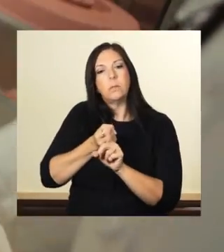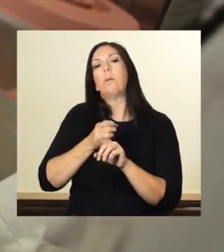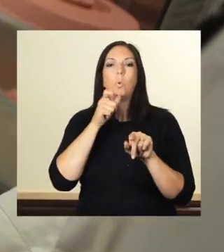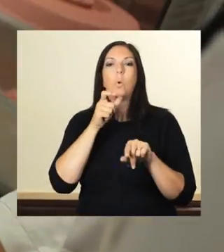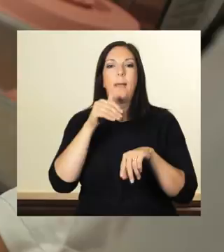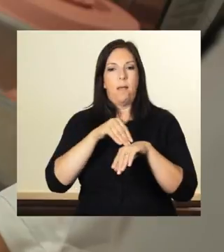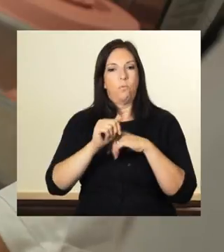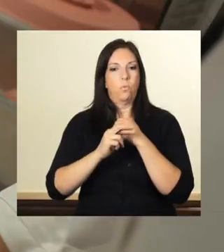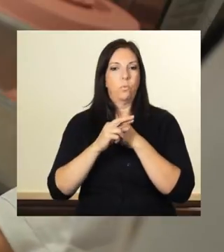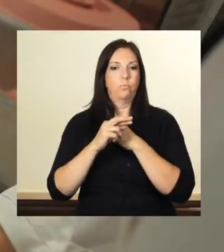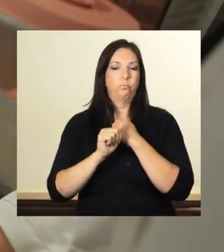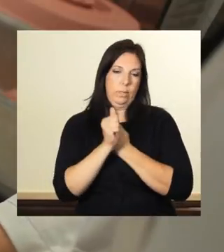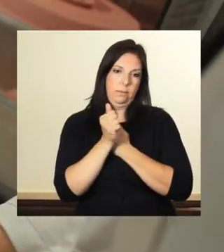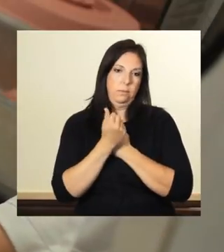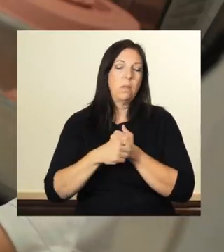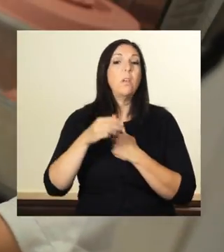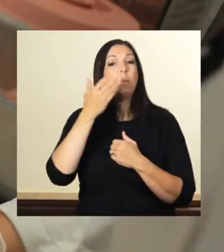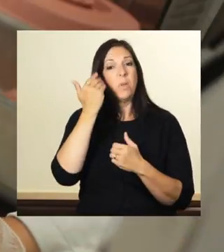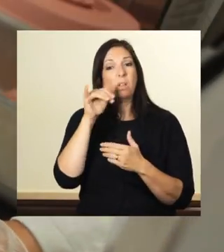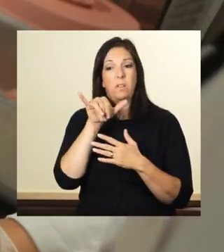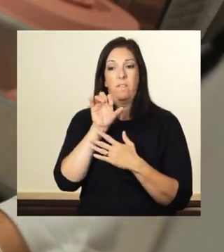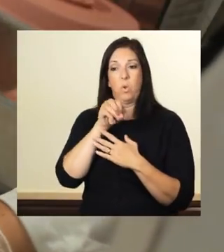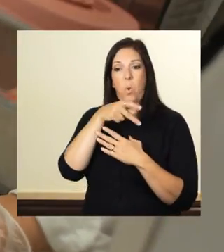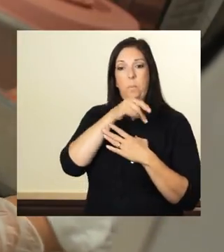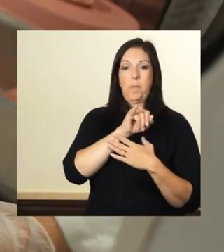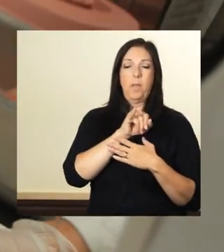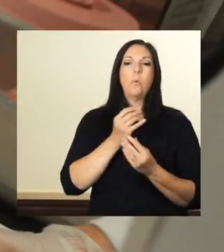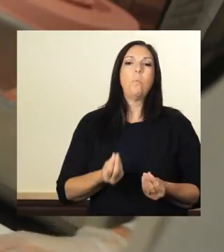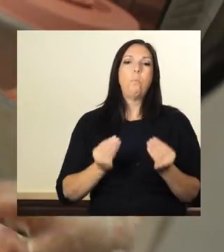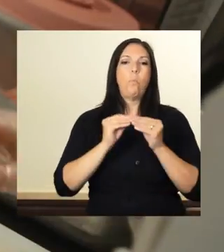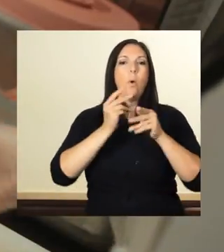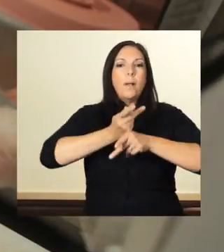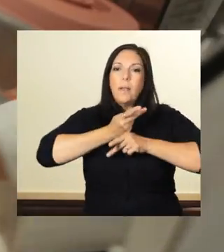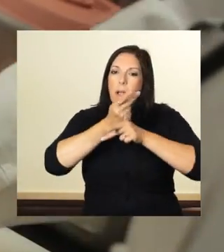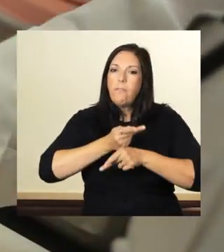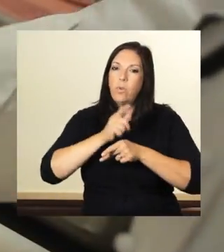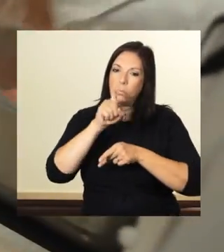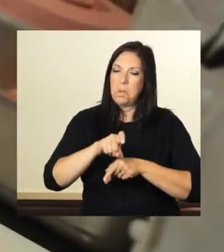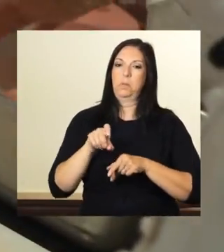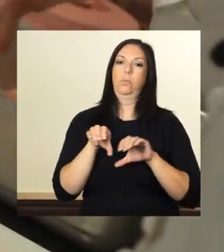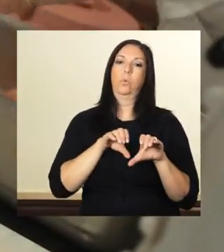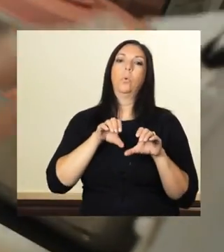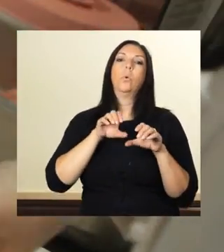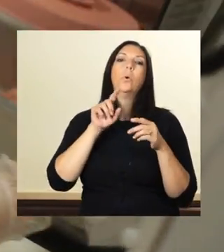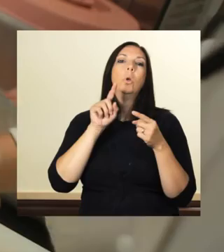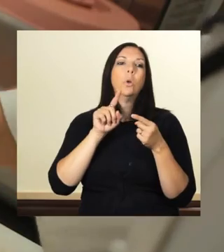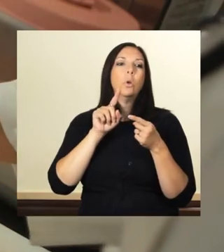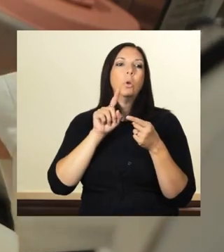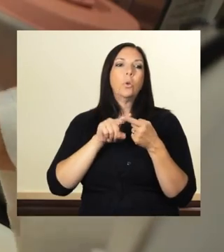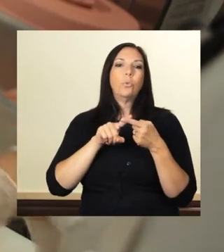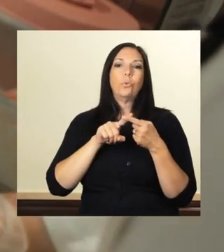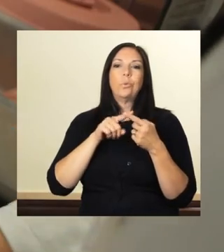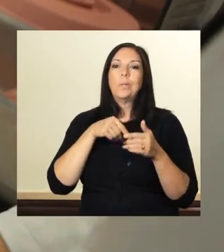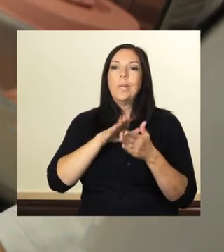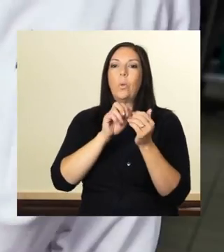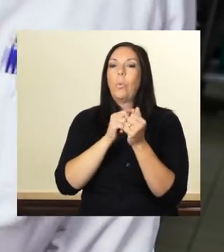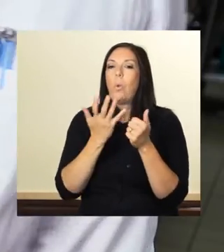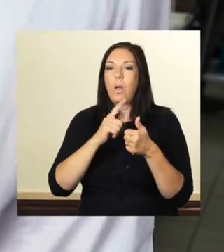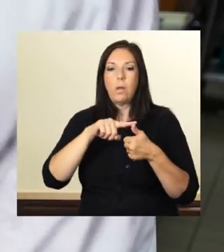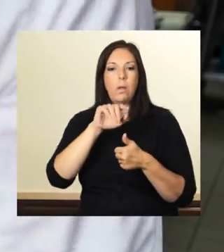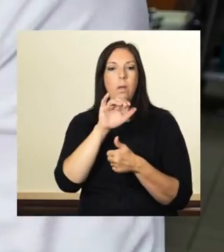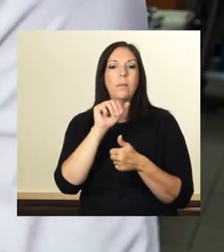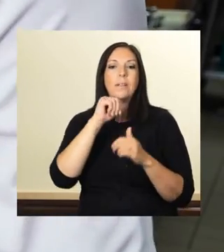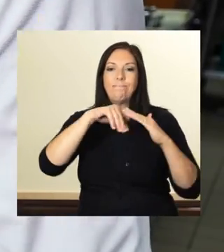Because of people in the YOPI category, extra caution needs to be exercised when dealing with undercooked meats, raw